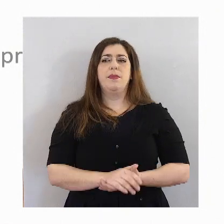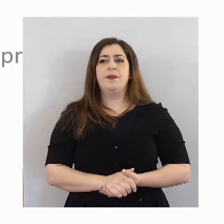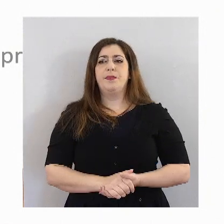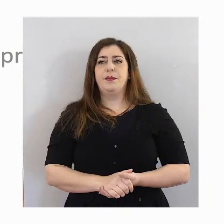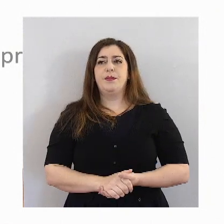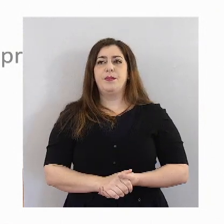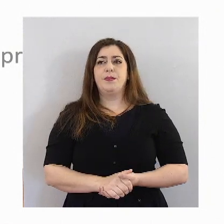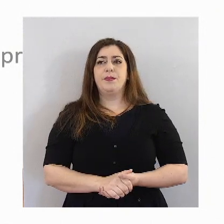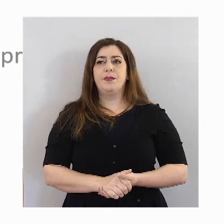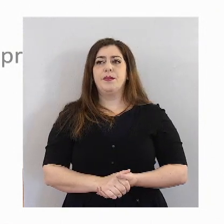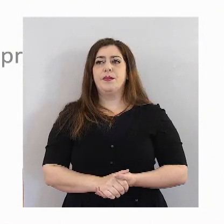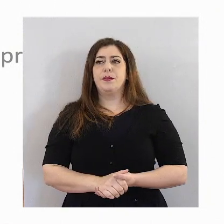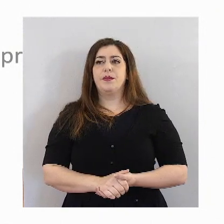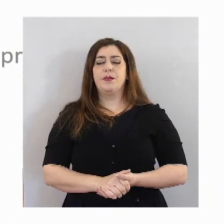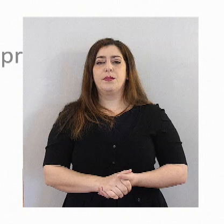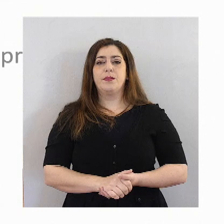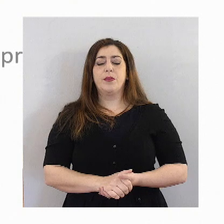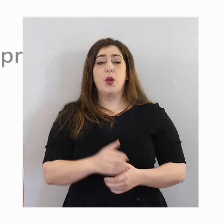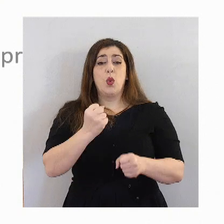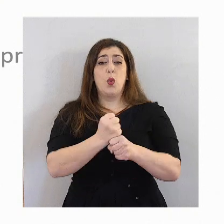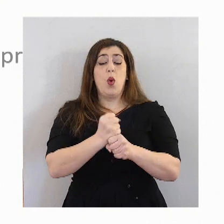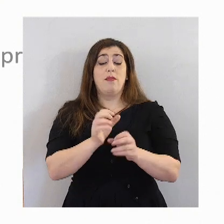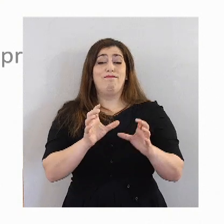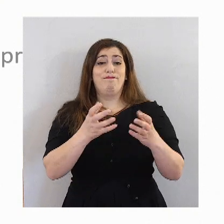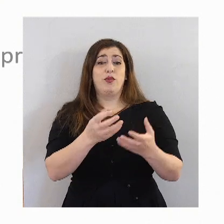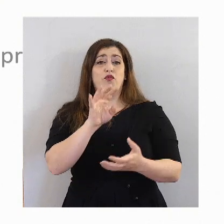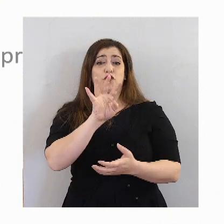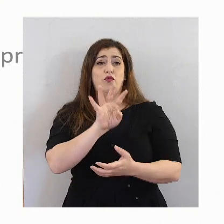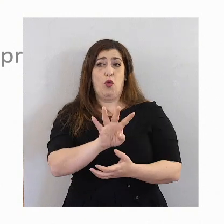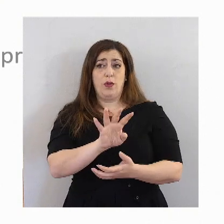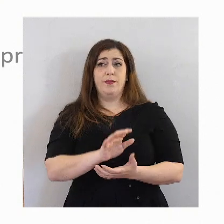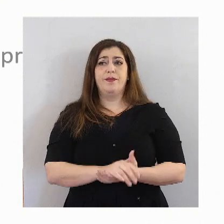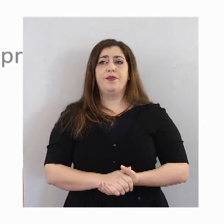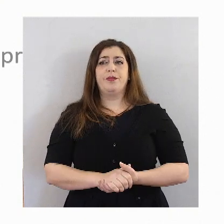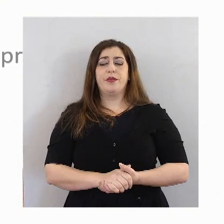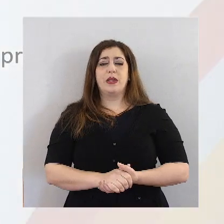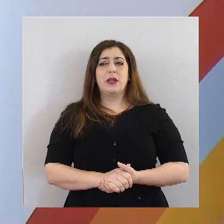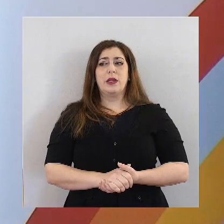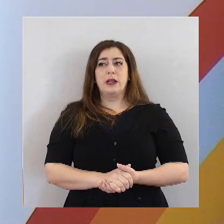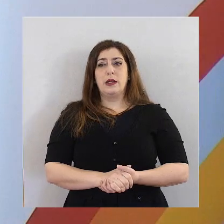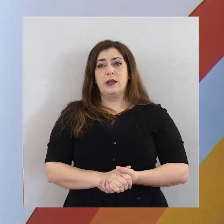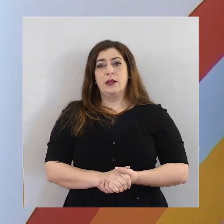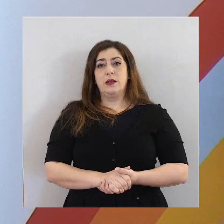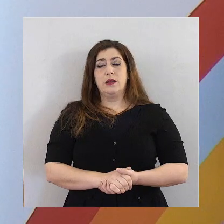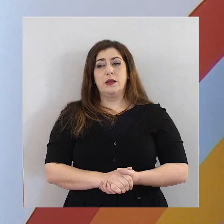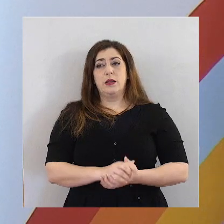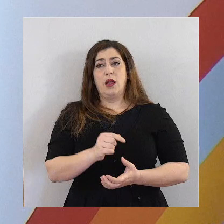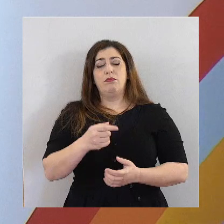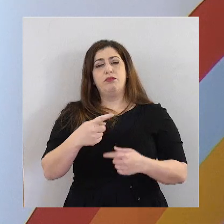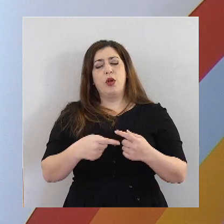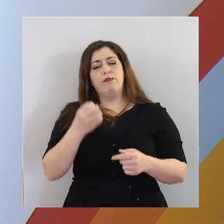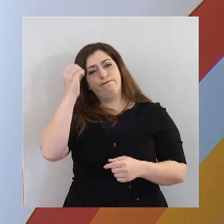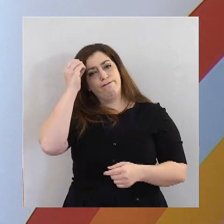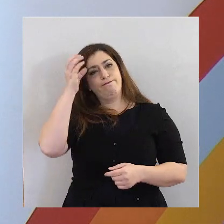The last two packages were mainly around the first work package for around signposting health settings as